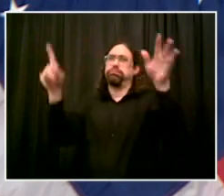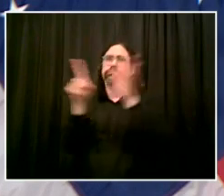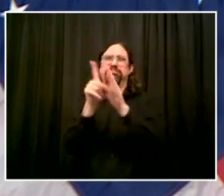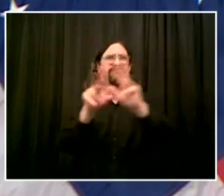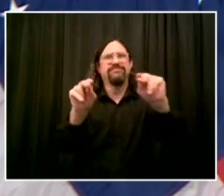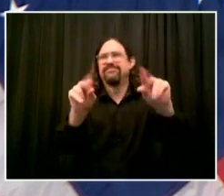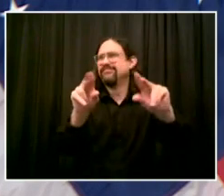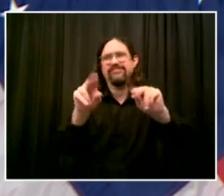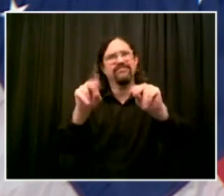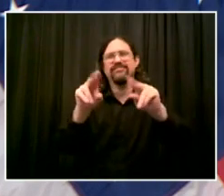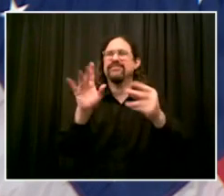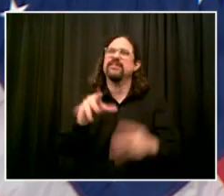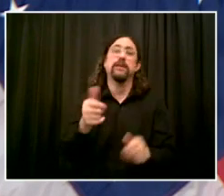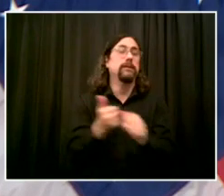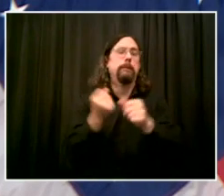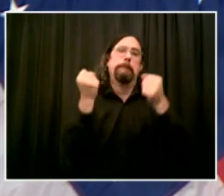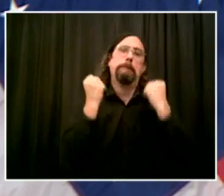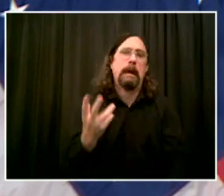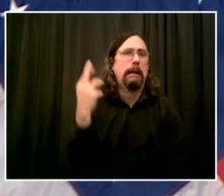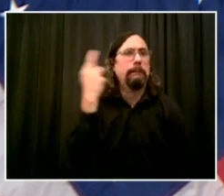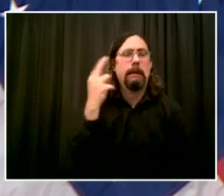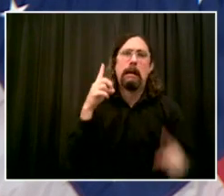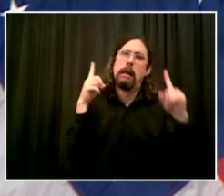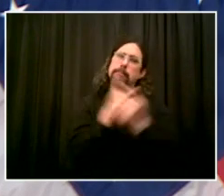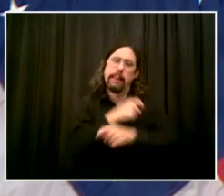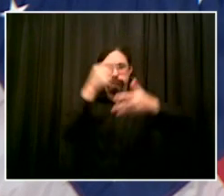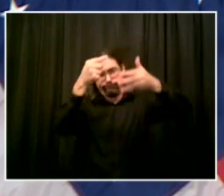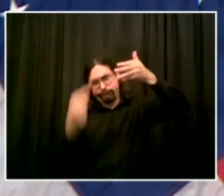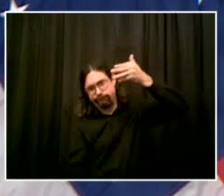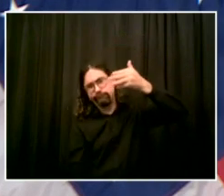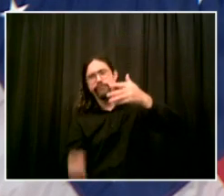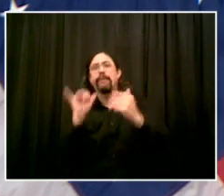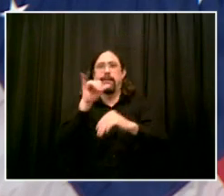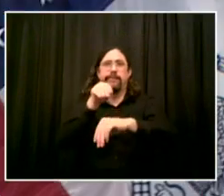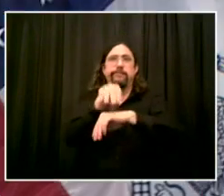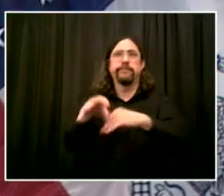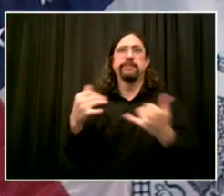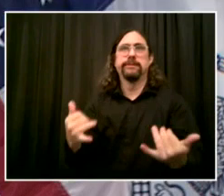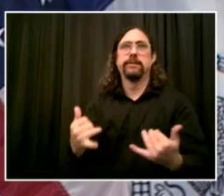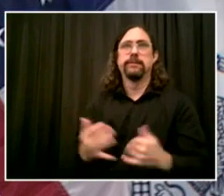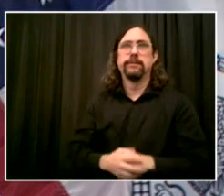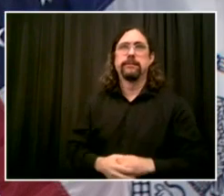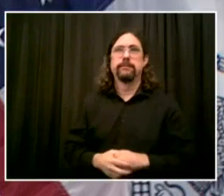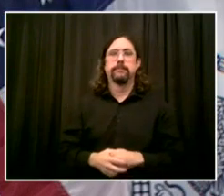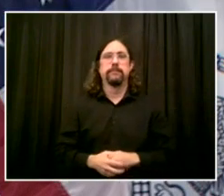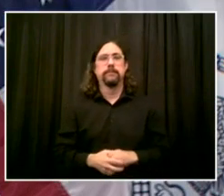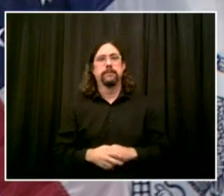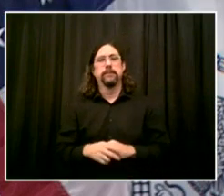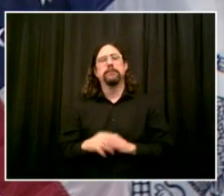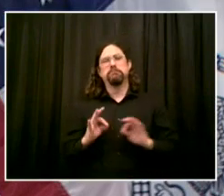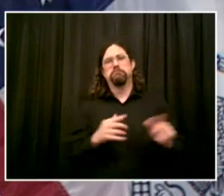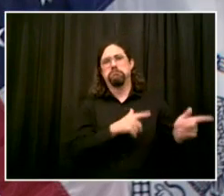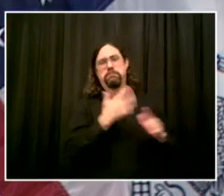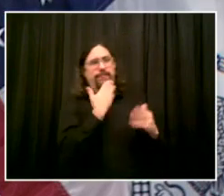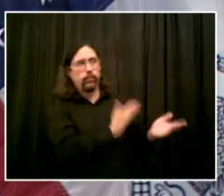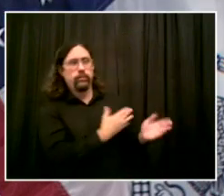of officers deployed to anti-crime. Thank you. Next, we have Juliet from 1010 Wins.